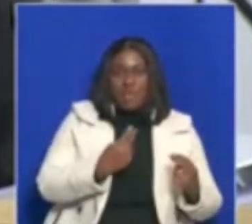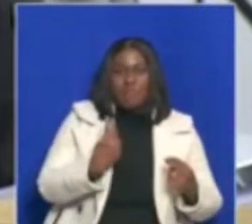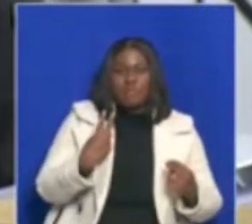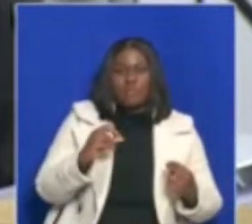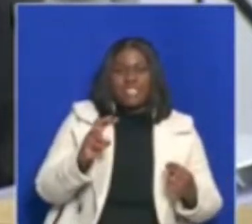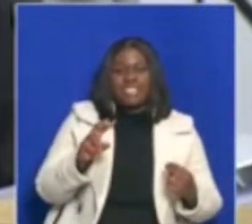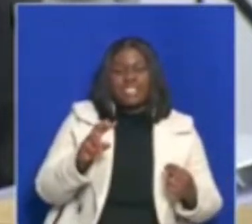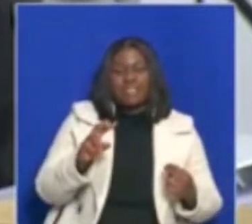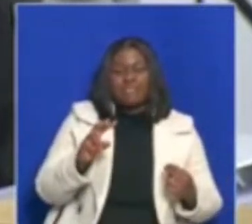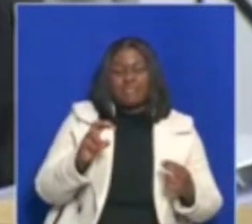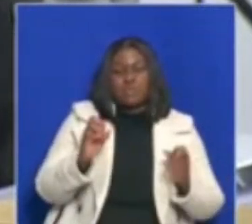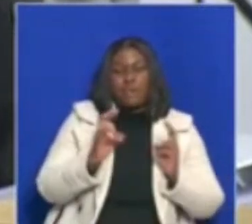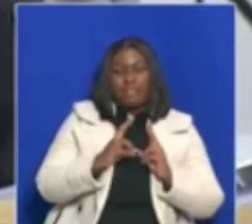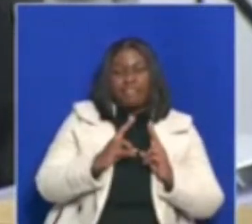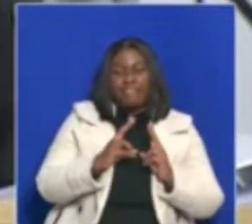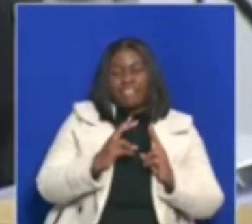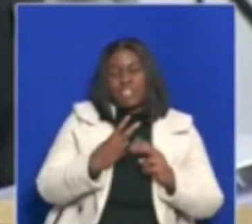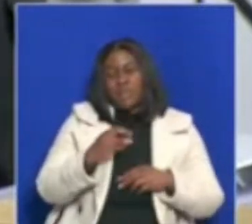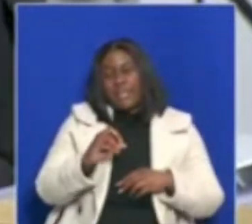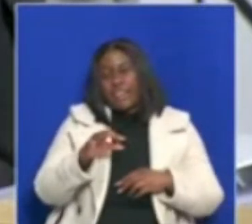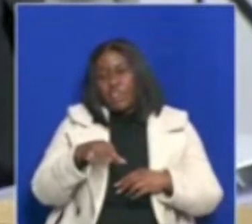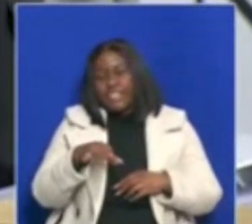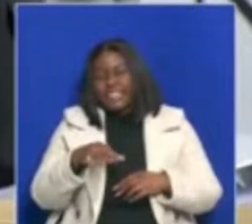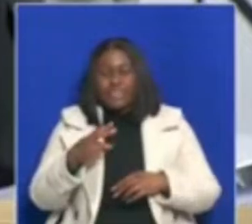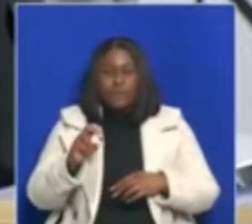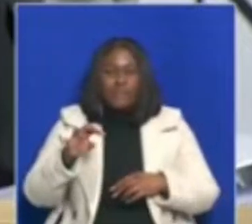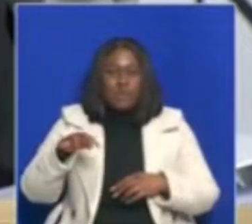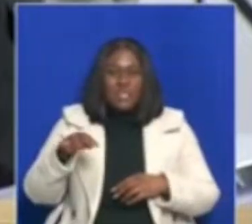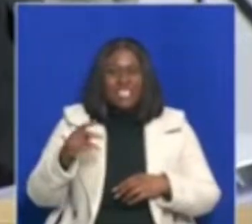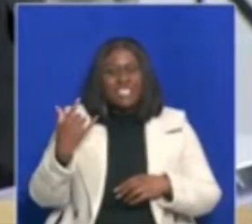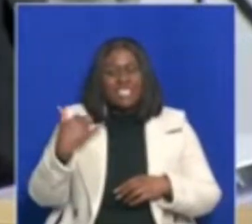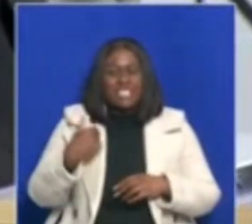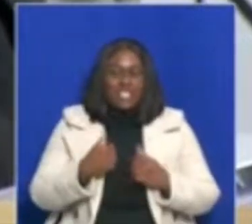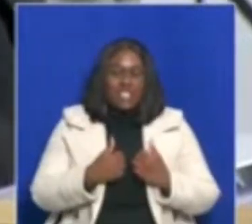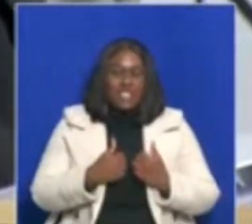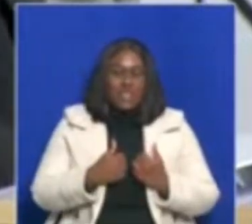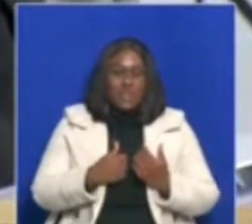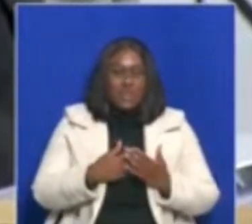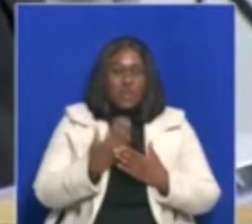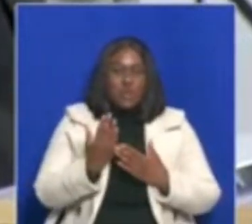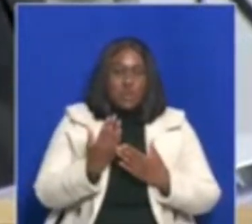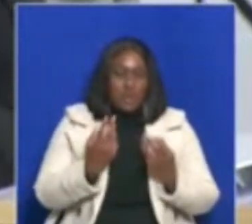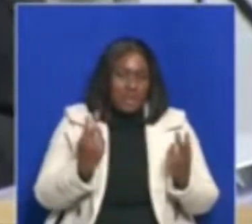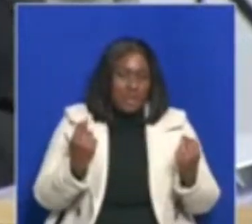2012, 2013, 2014. They cited that we have to